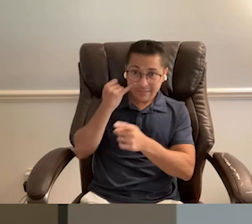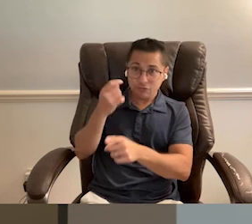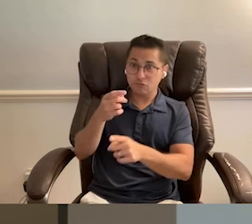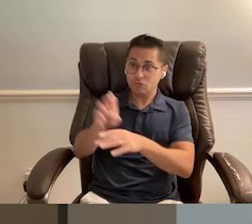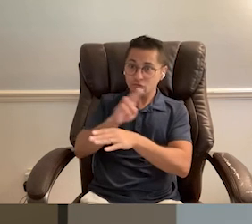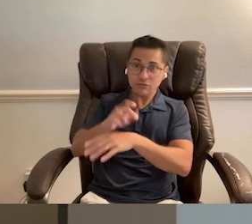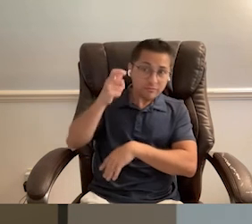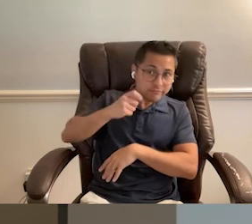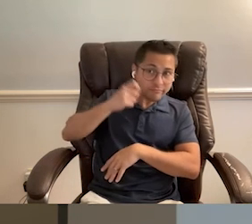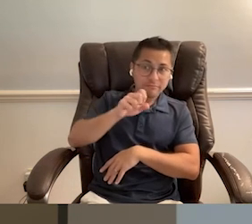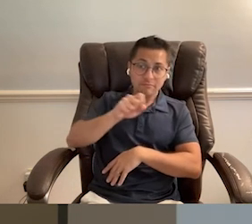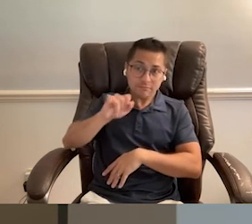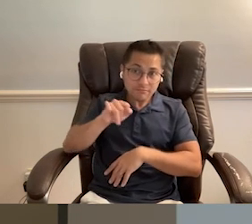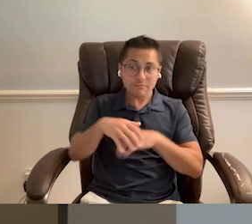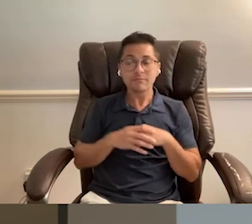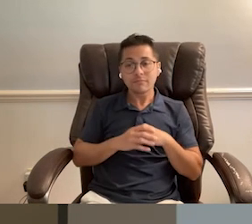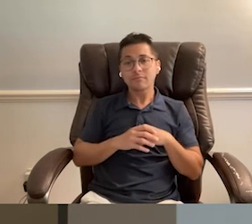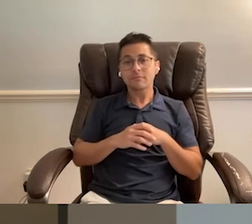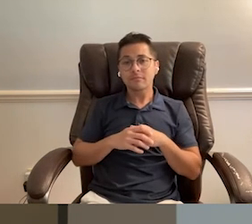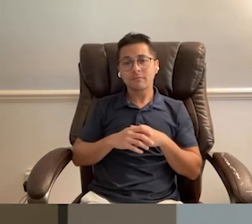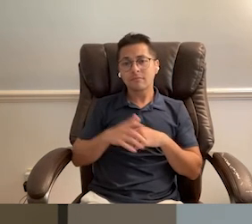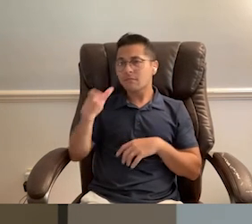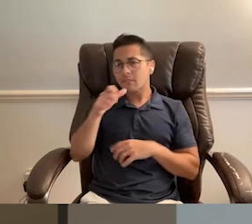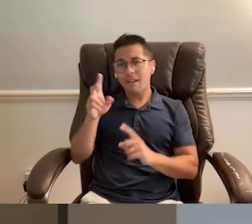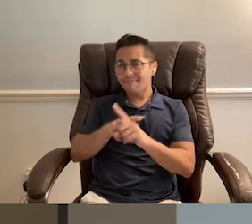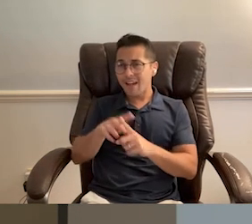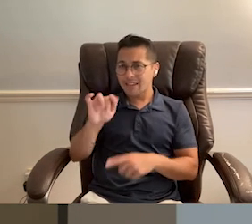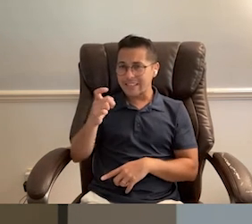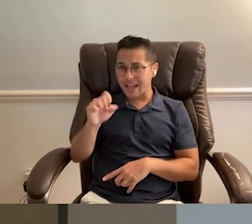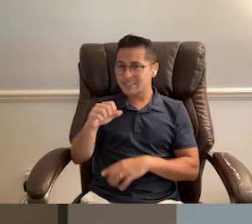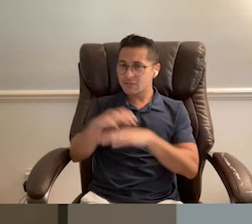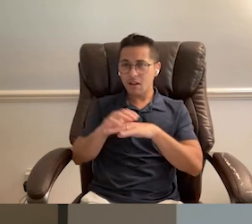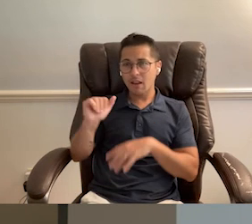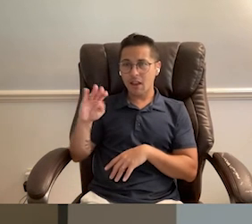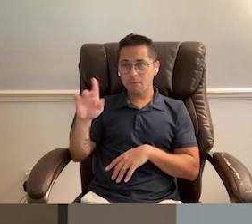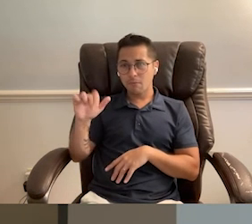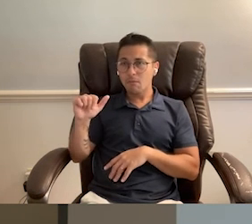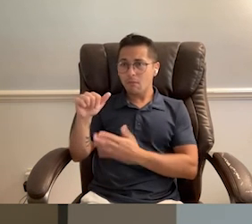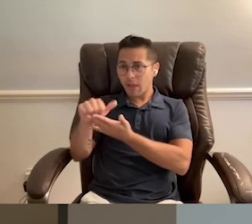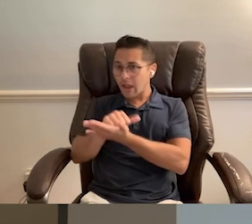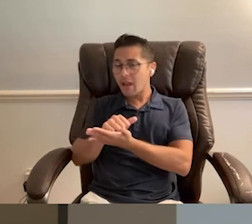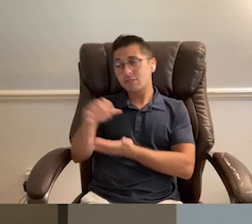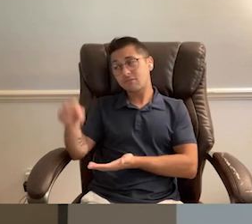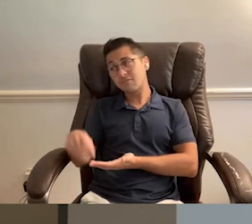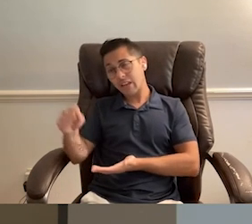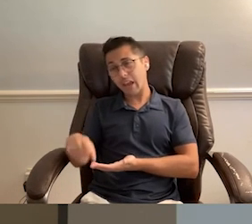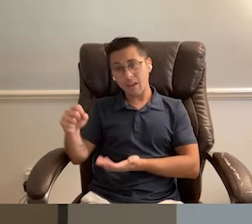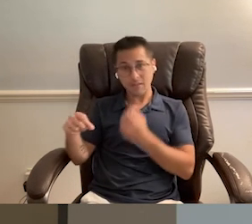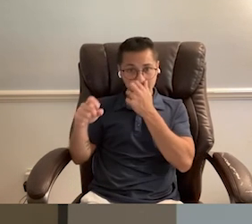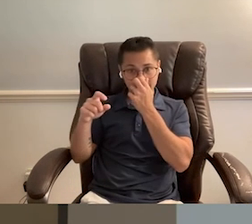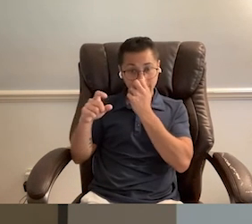You know, you're not filing taxes on an able account for the most part. So yeah, so from that standpoint,